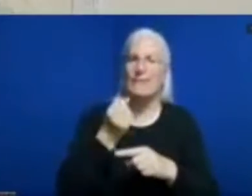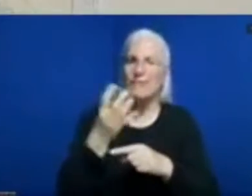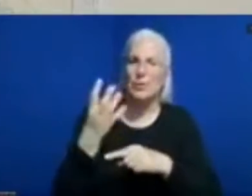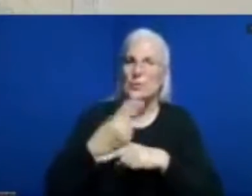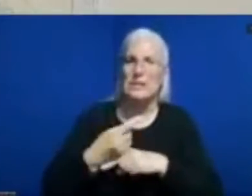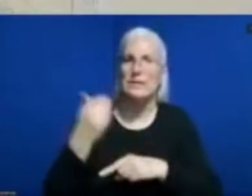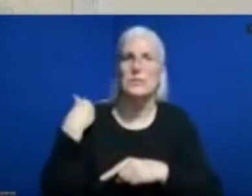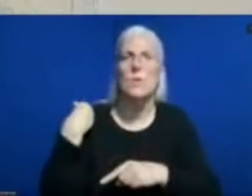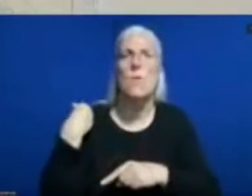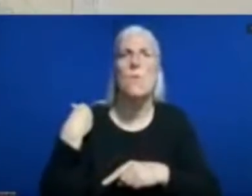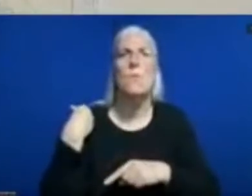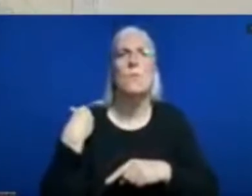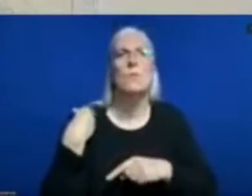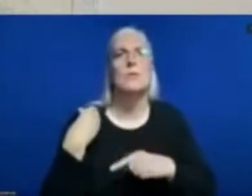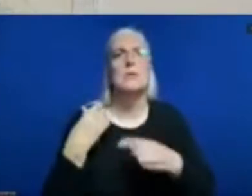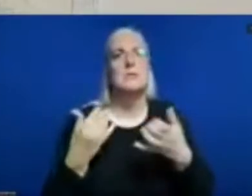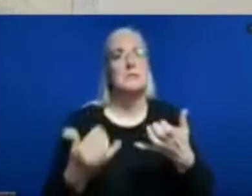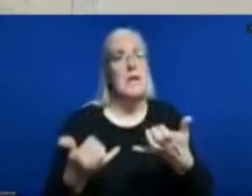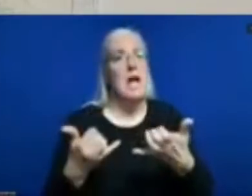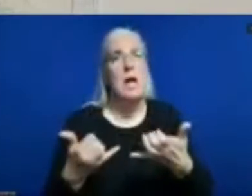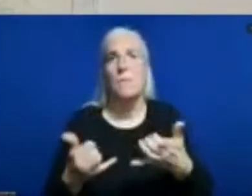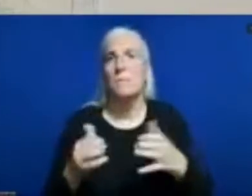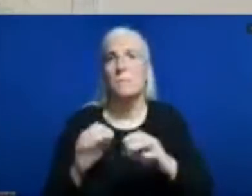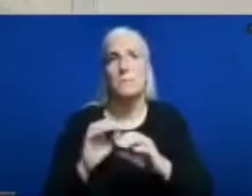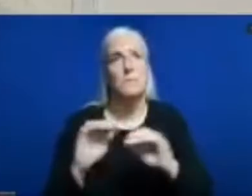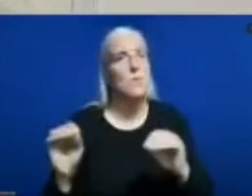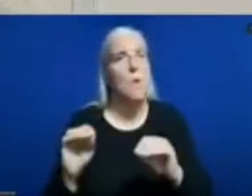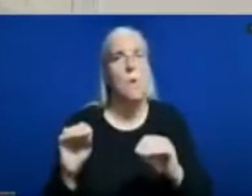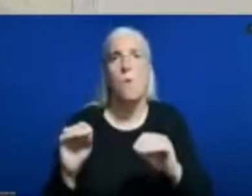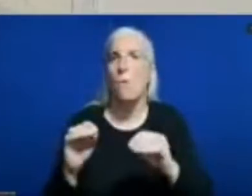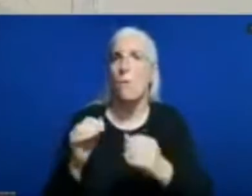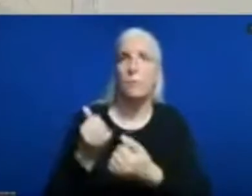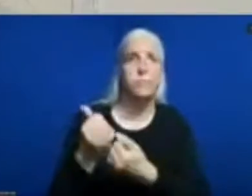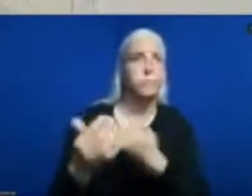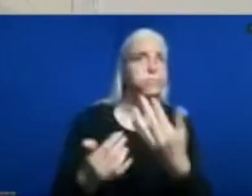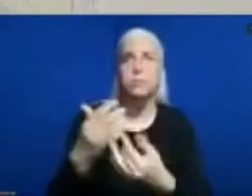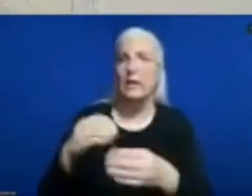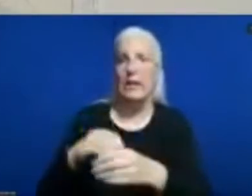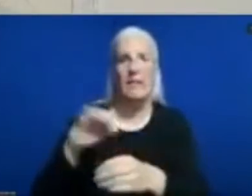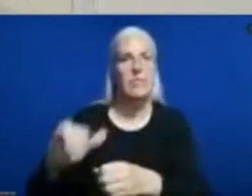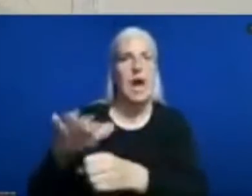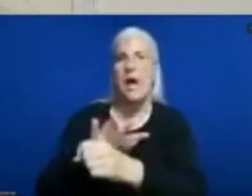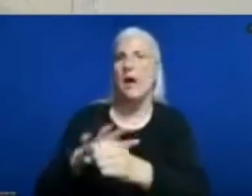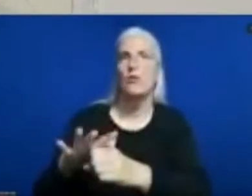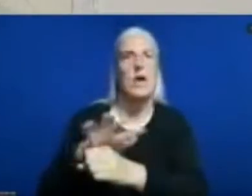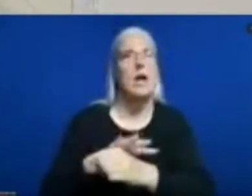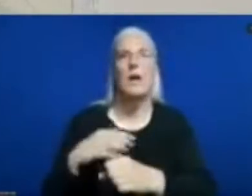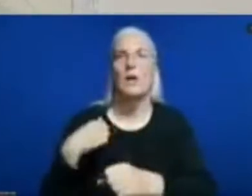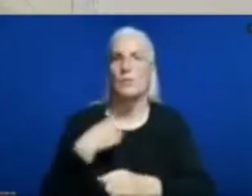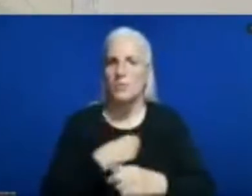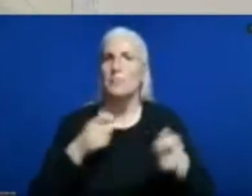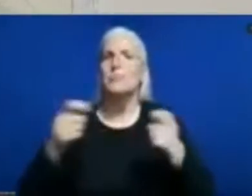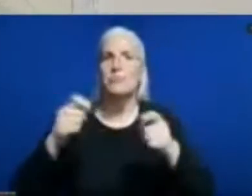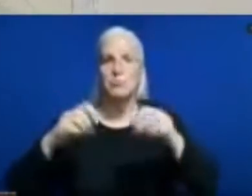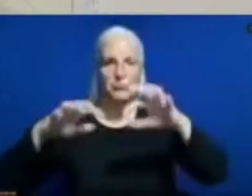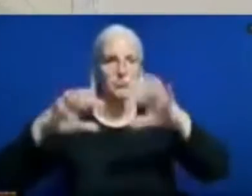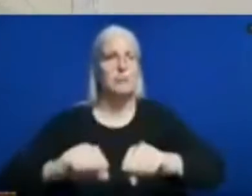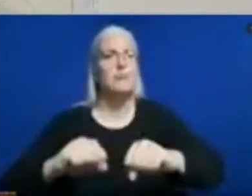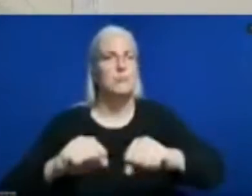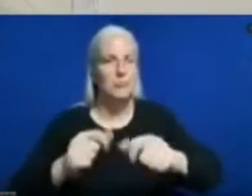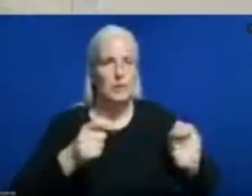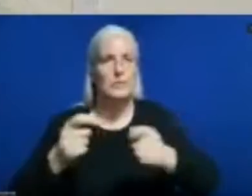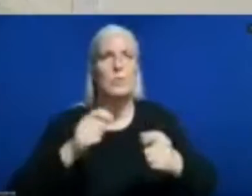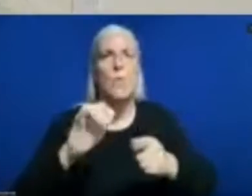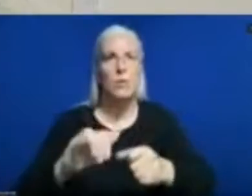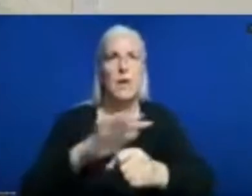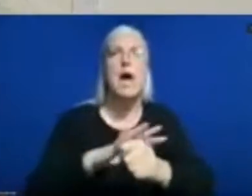able to mitigate that issue, and we I know that there are a number of structures still standing